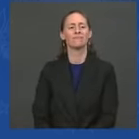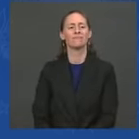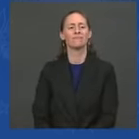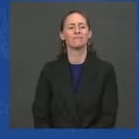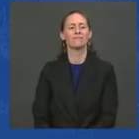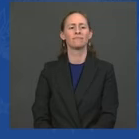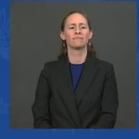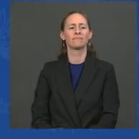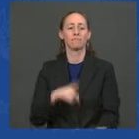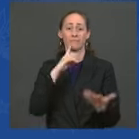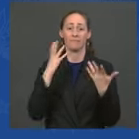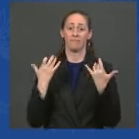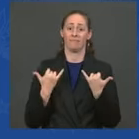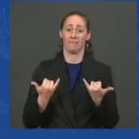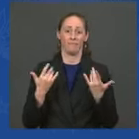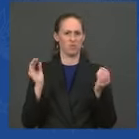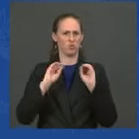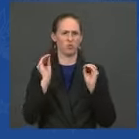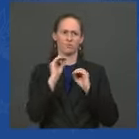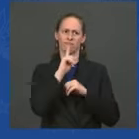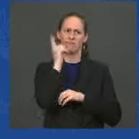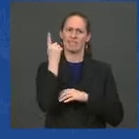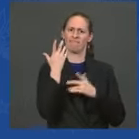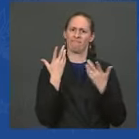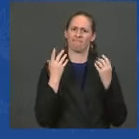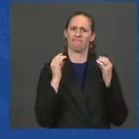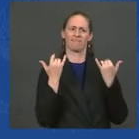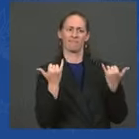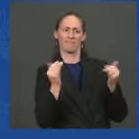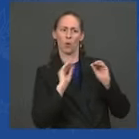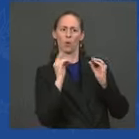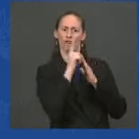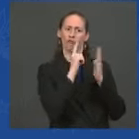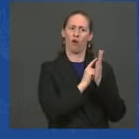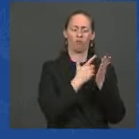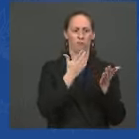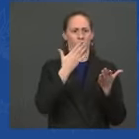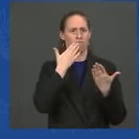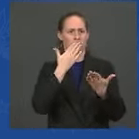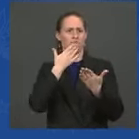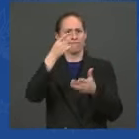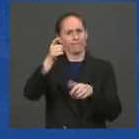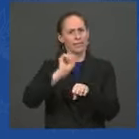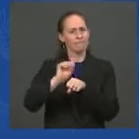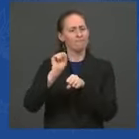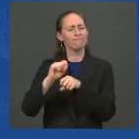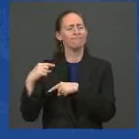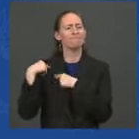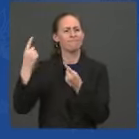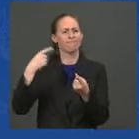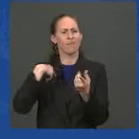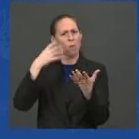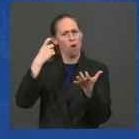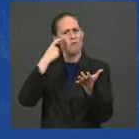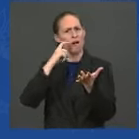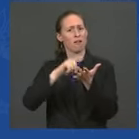to continue were it not for you. And Jim, you're the real deal.